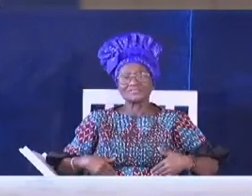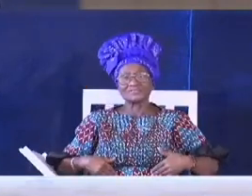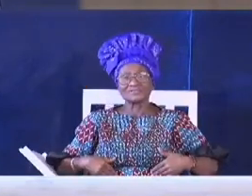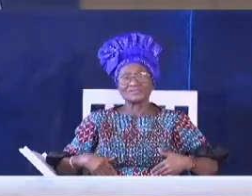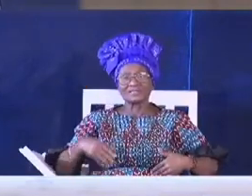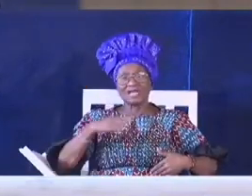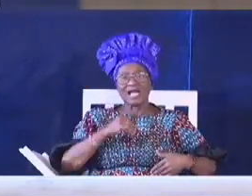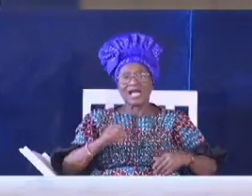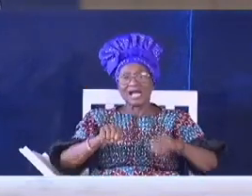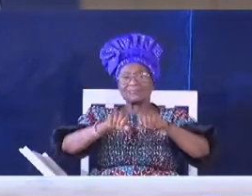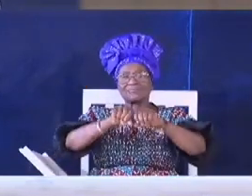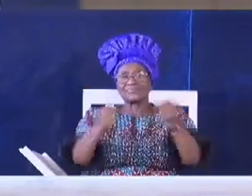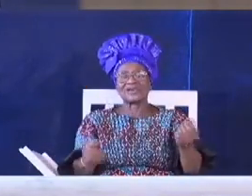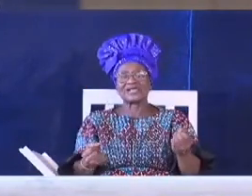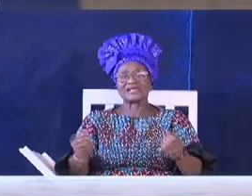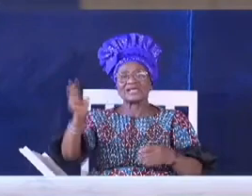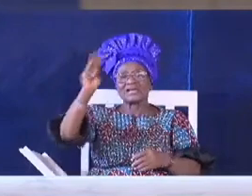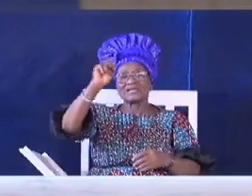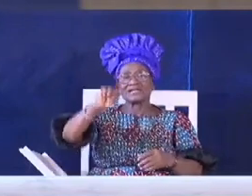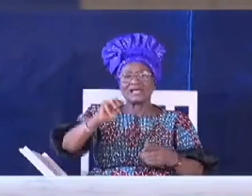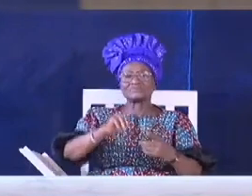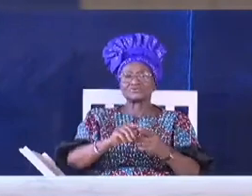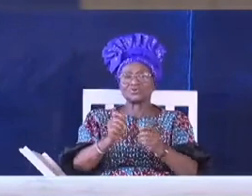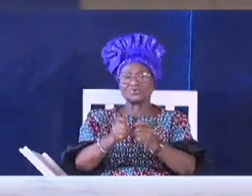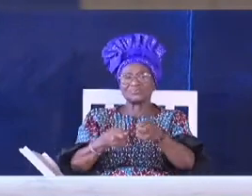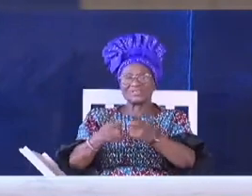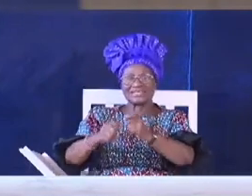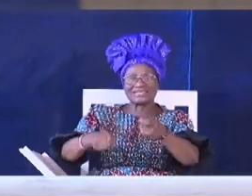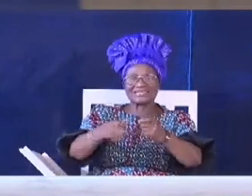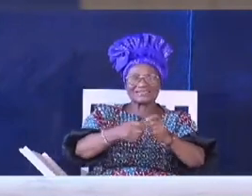and break them to pieces.